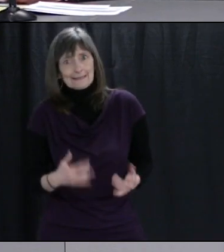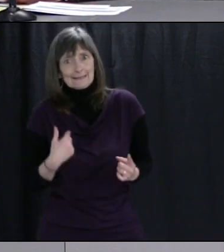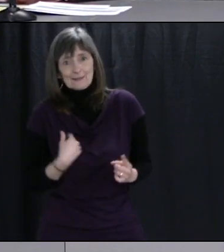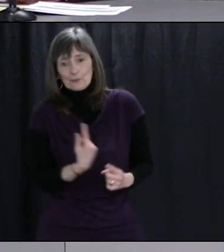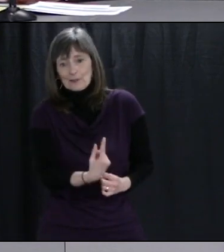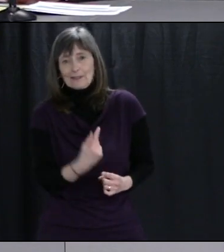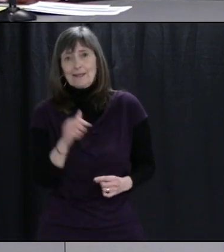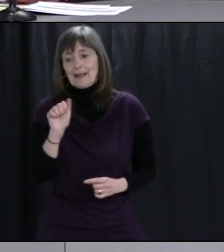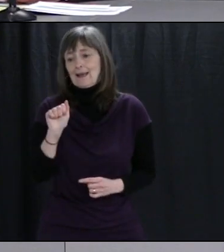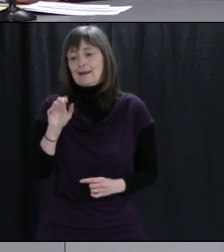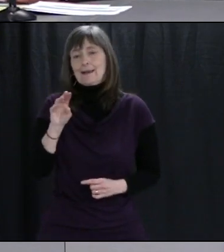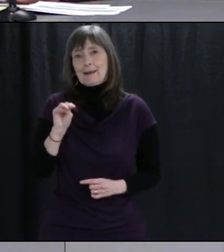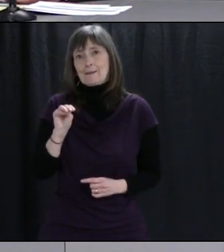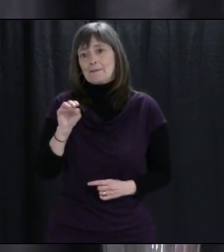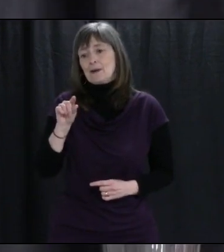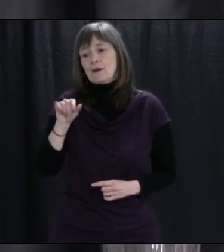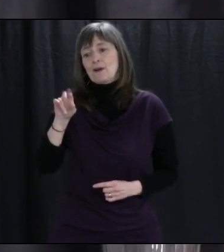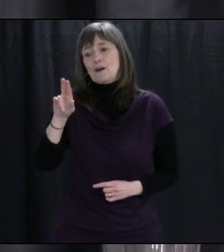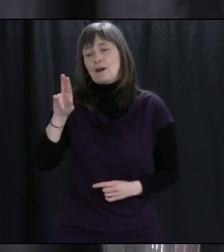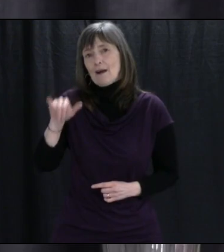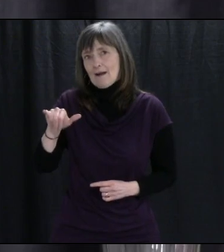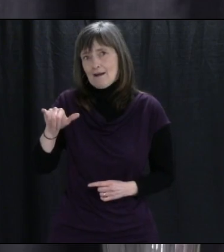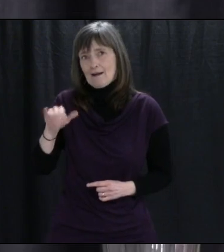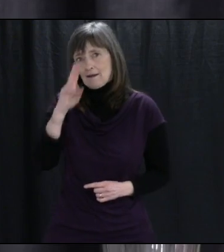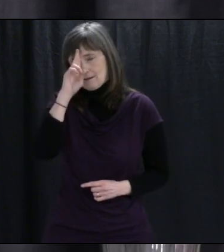recollection is it's the A.M. Guy Hospital.